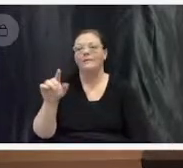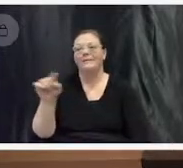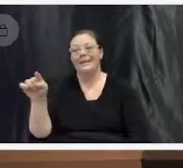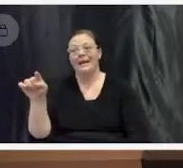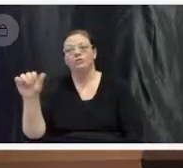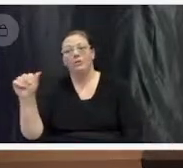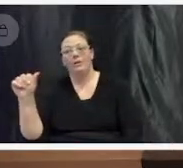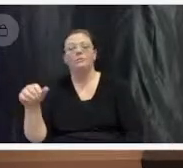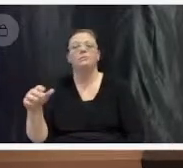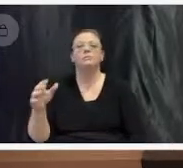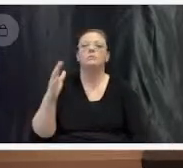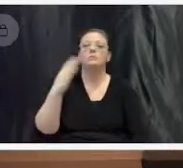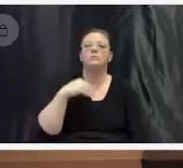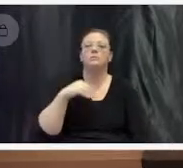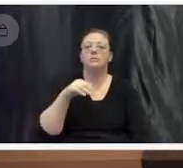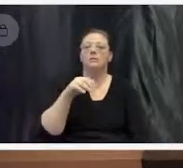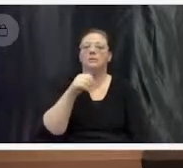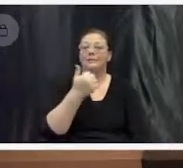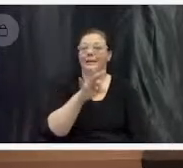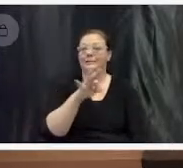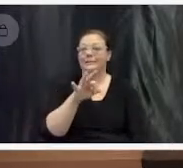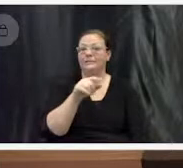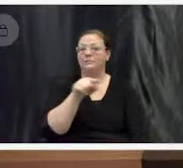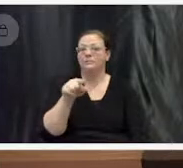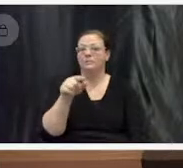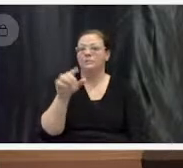Z9795-A. Item 19,